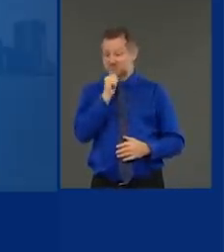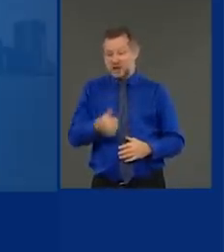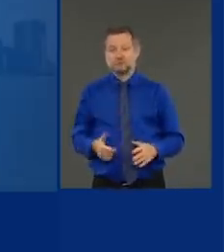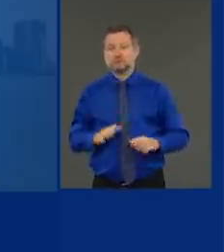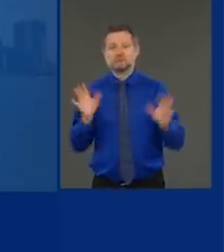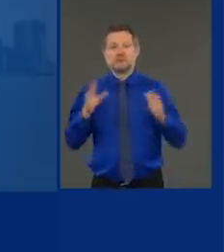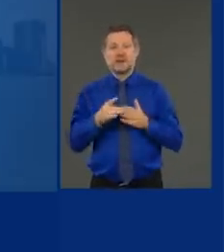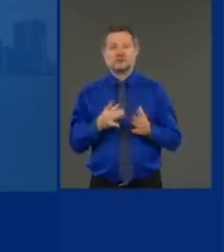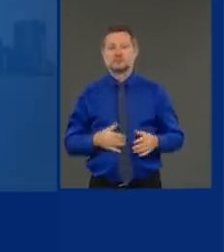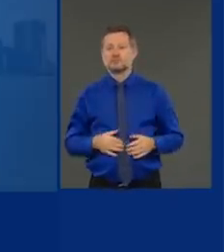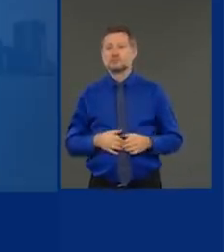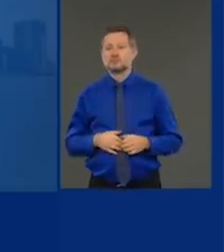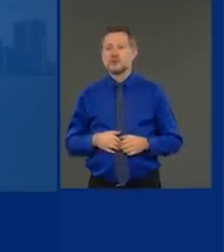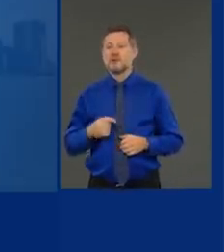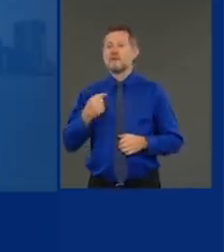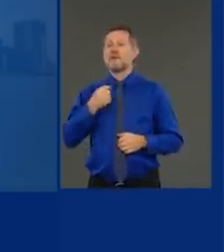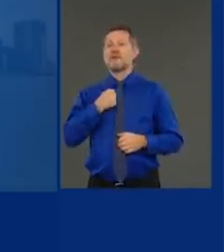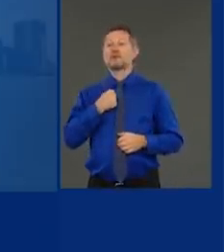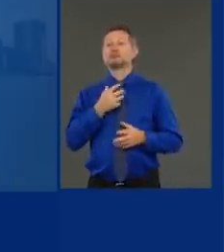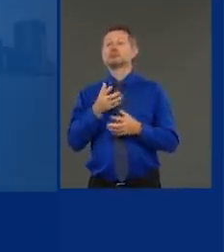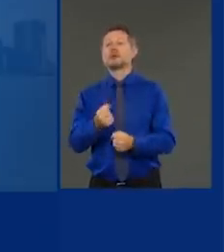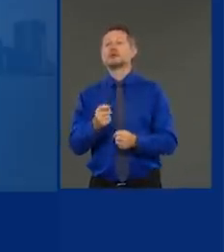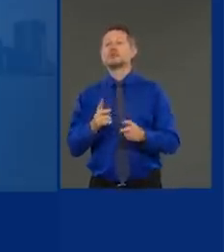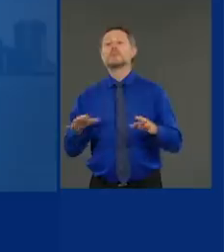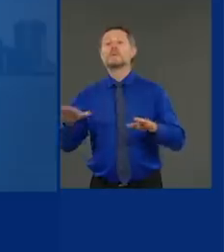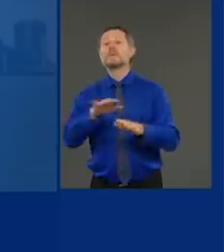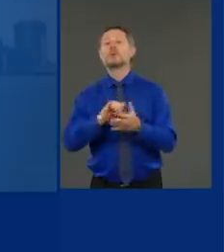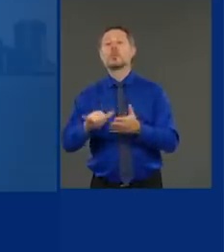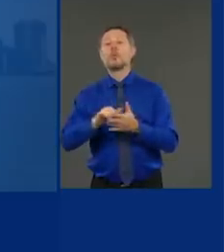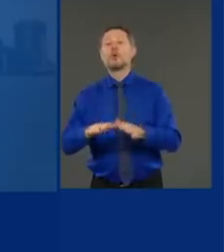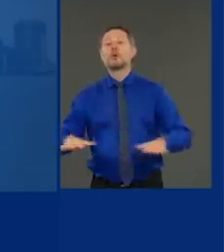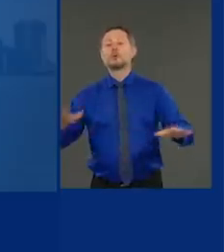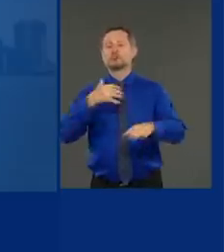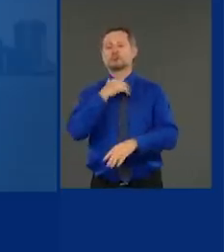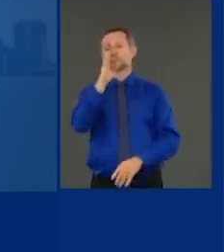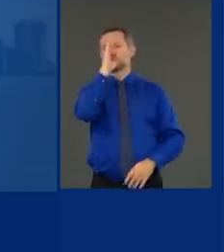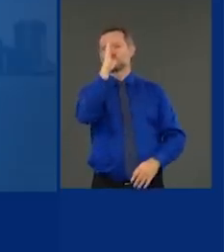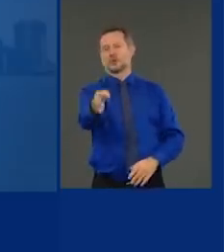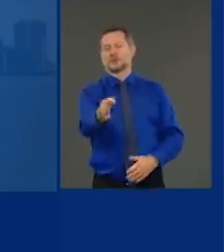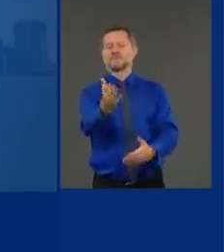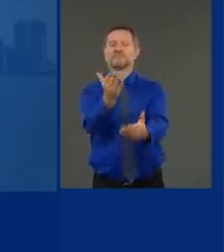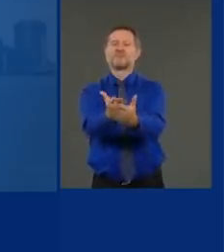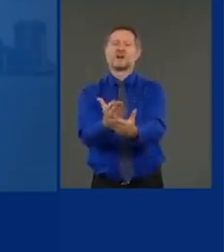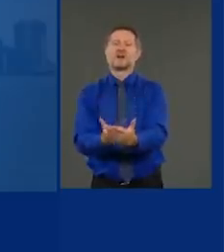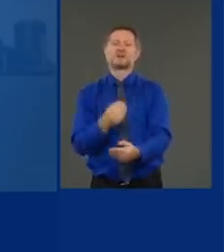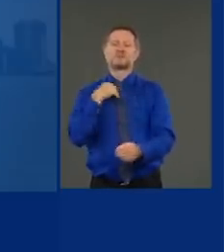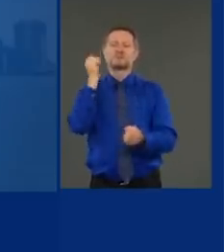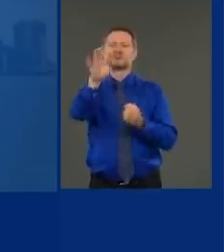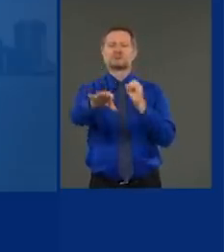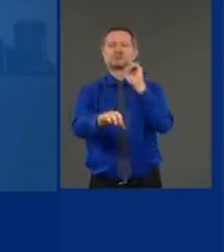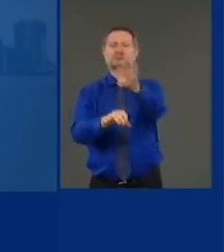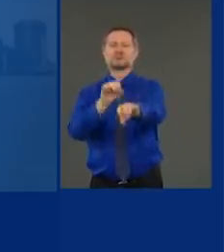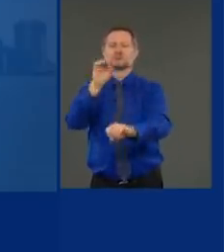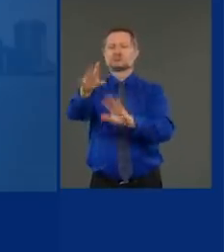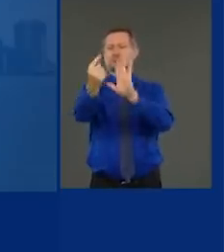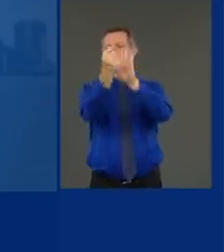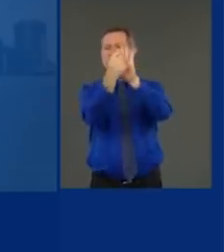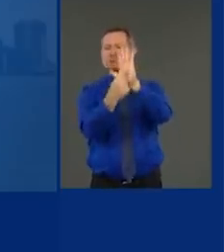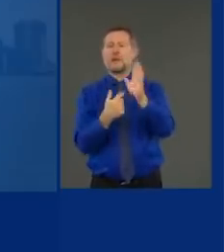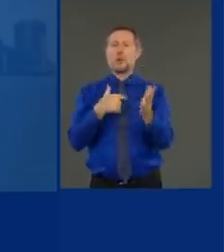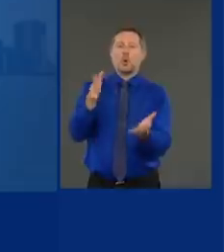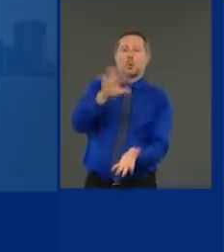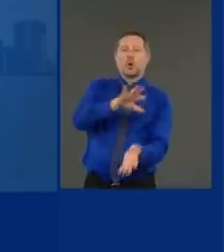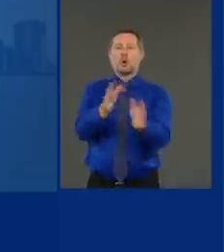I trust the people of New York. I told them the truth. I told them the facts. I never sugarcoated. I never